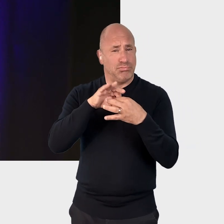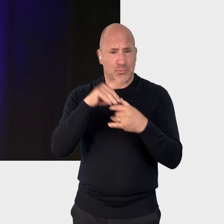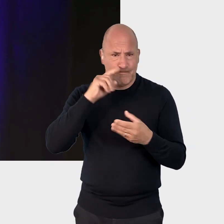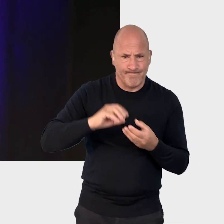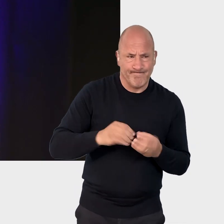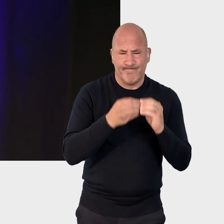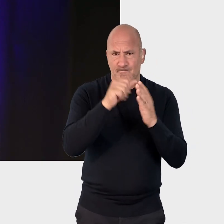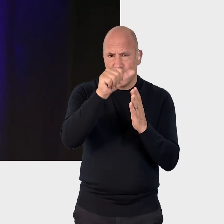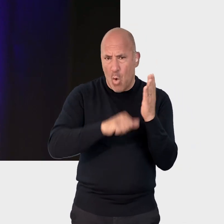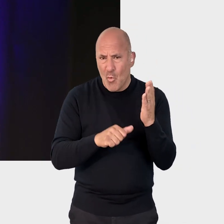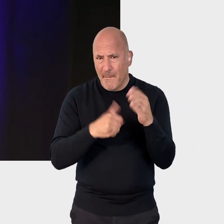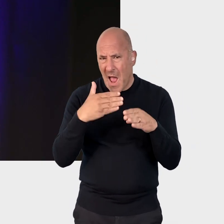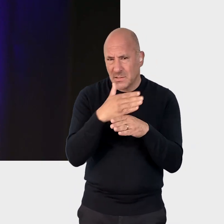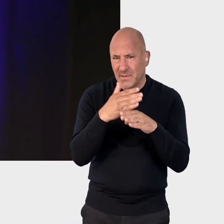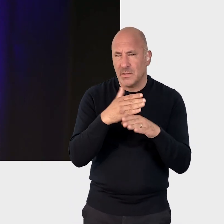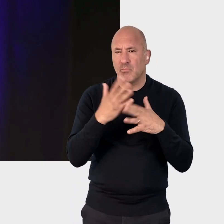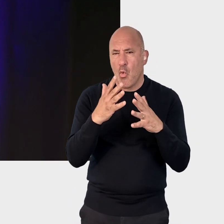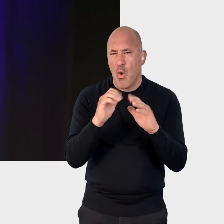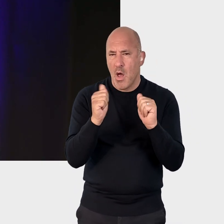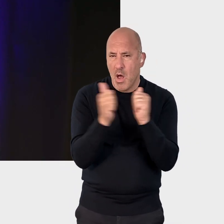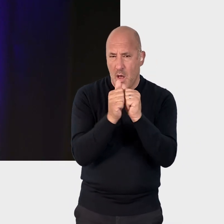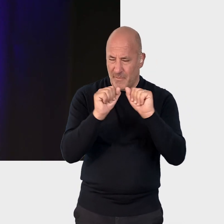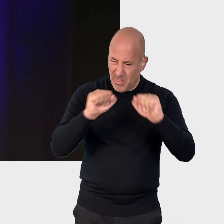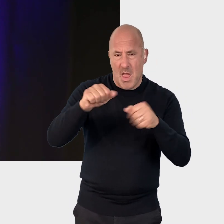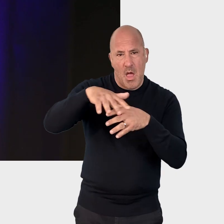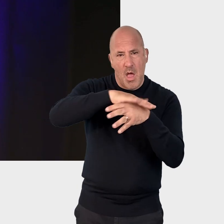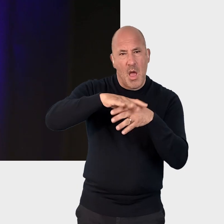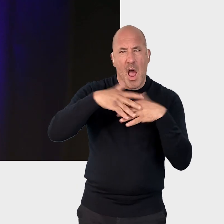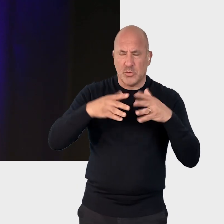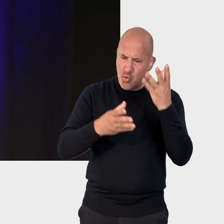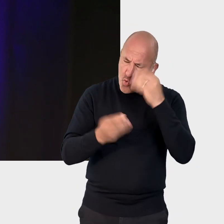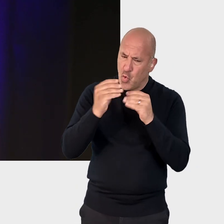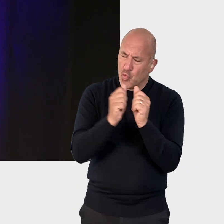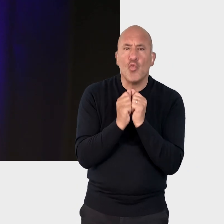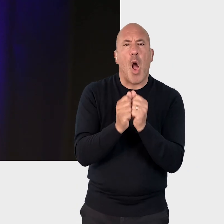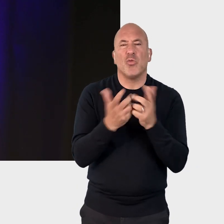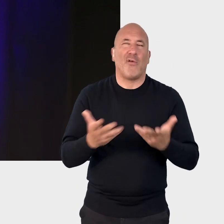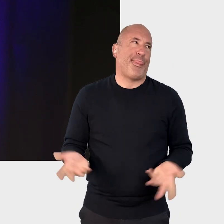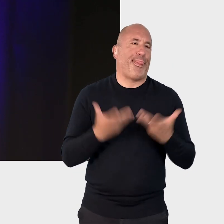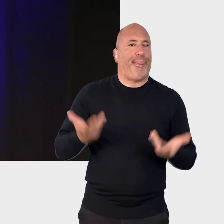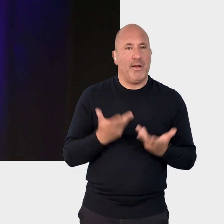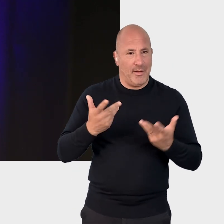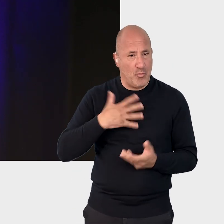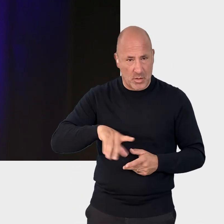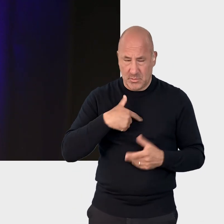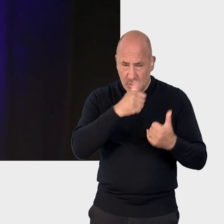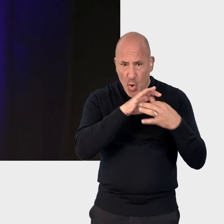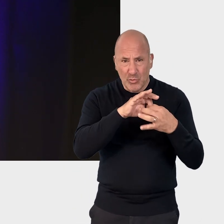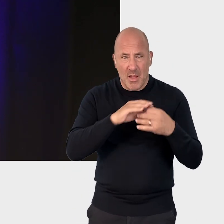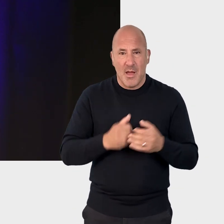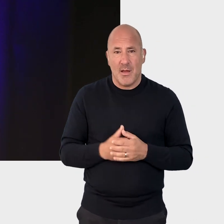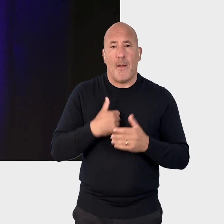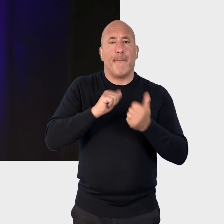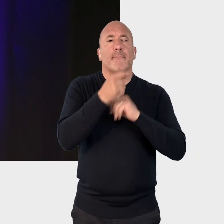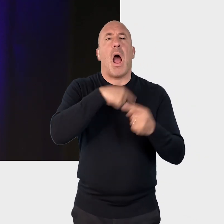worked really closely with us to create a programme of activity that is responsible, meaningful and impactful to them and